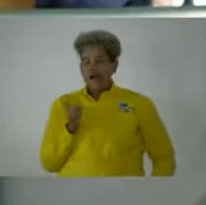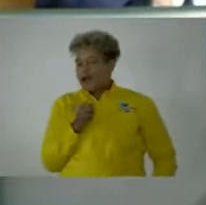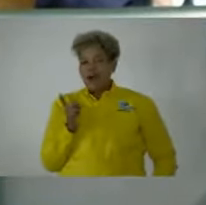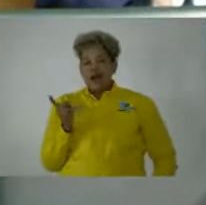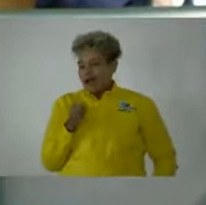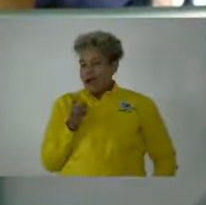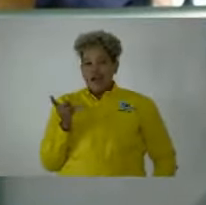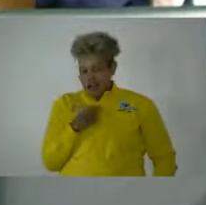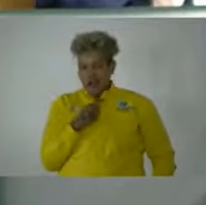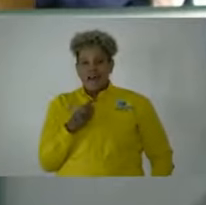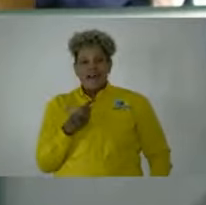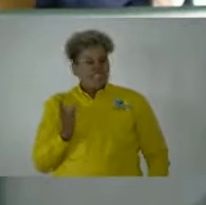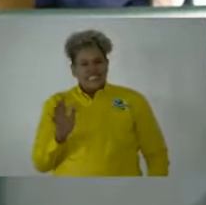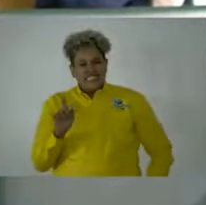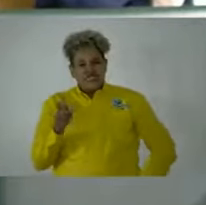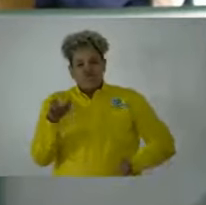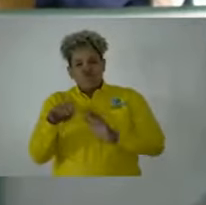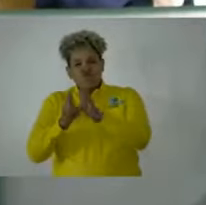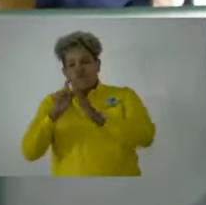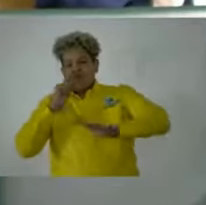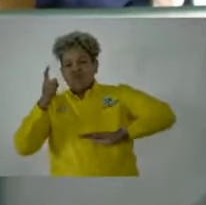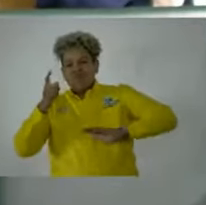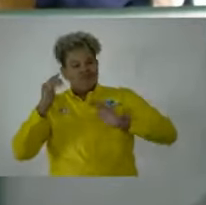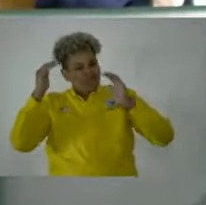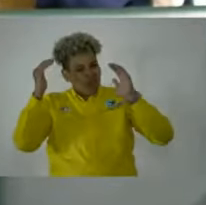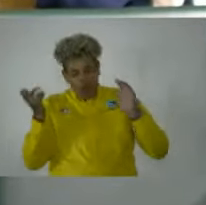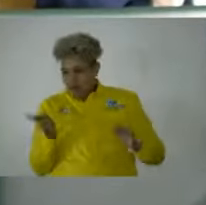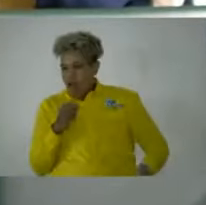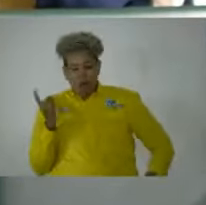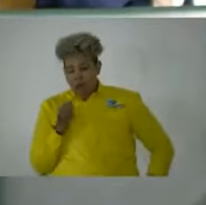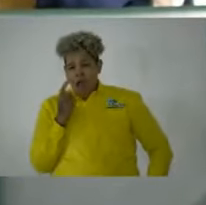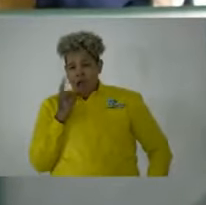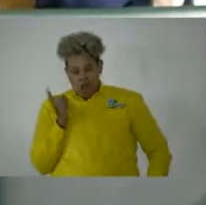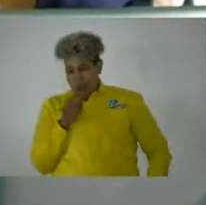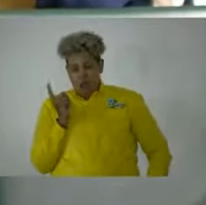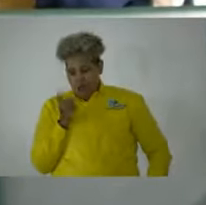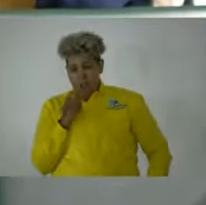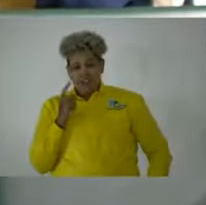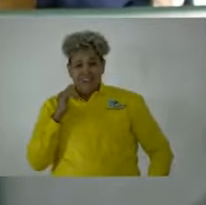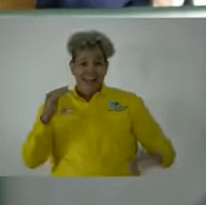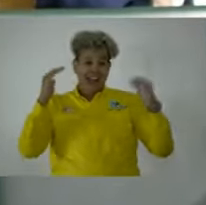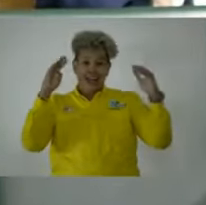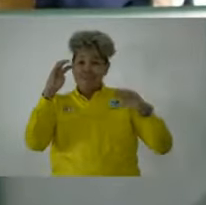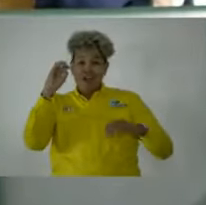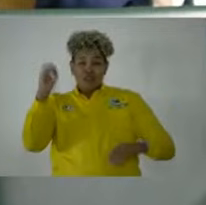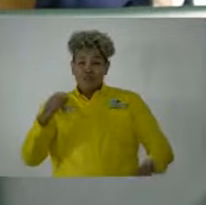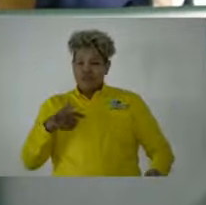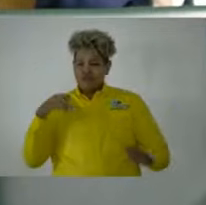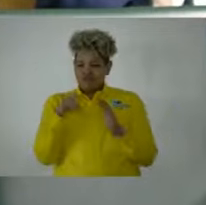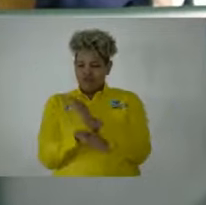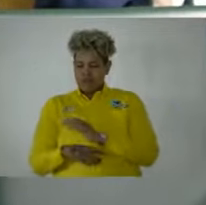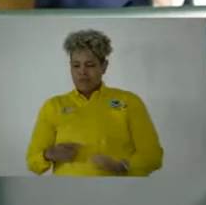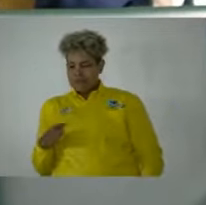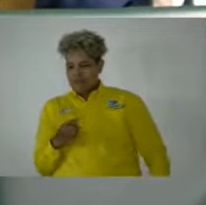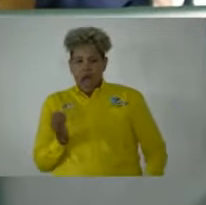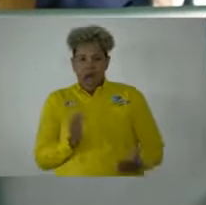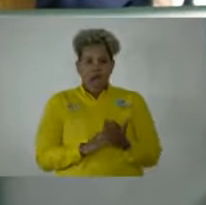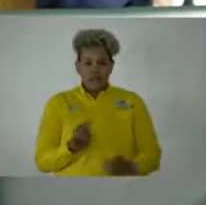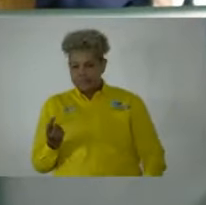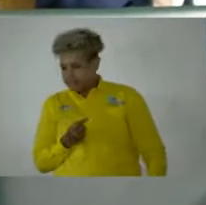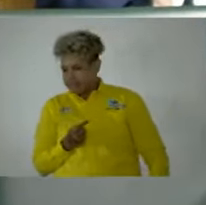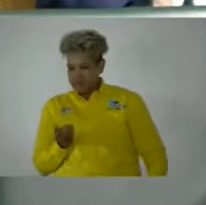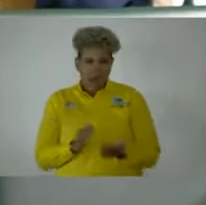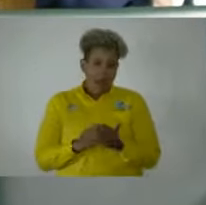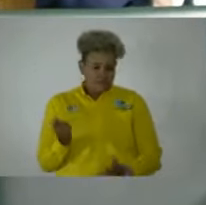is recidivism. We need to reduce the high level of recidivism, which is very high in Jamaica, some 40%, I believe, by